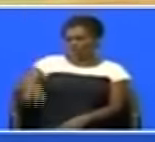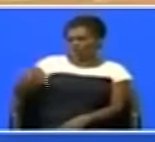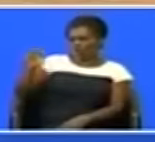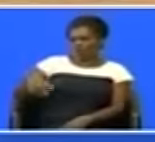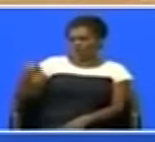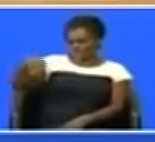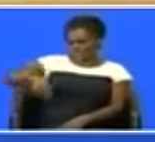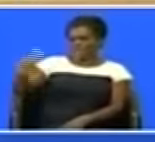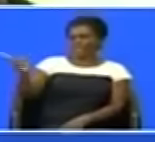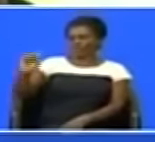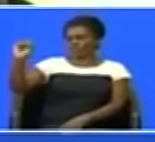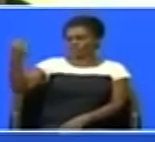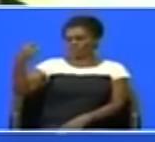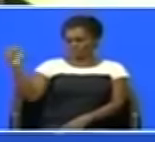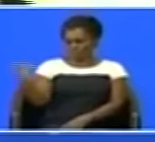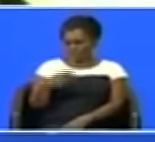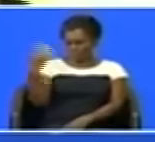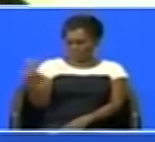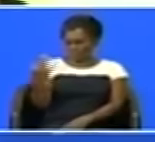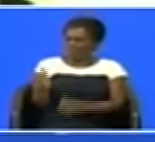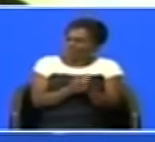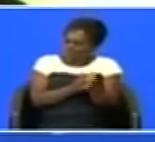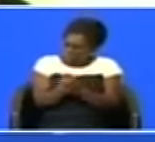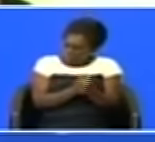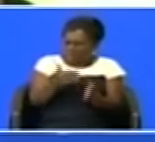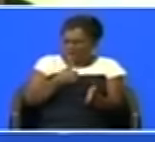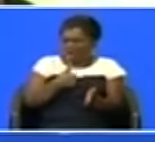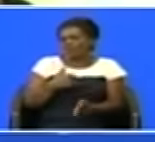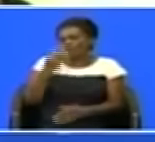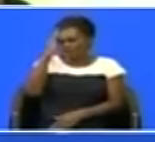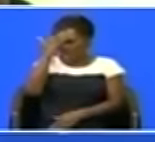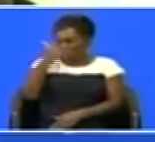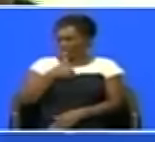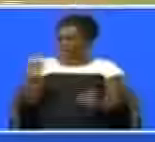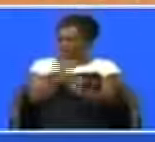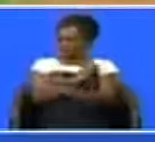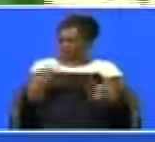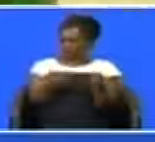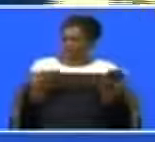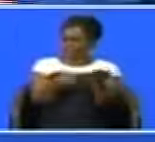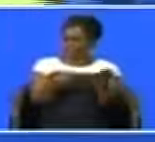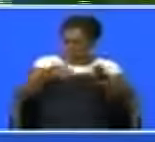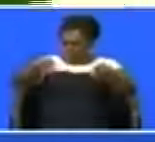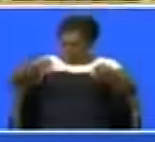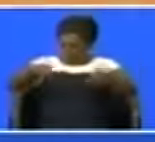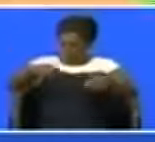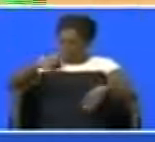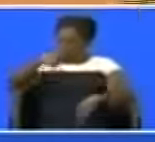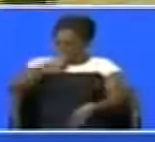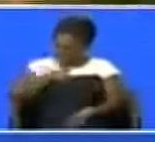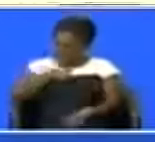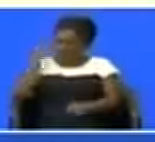Nairobi on the 5th of March. Really motivated. I don't doubt their technical skills and qualities. The only thing I have